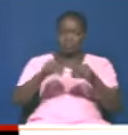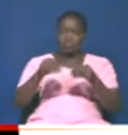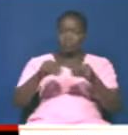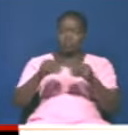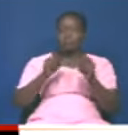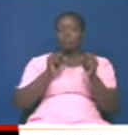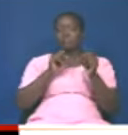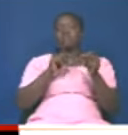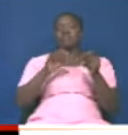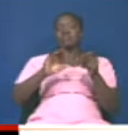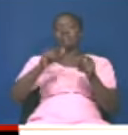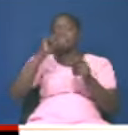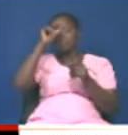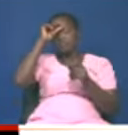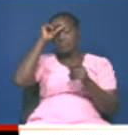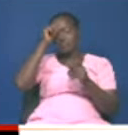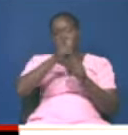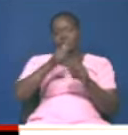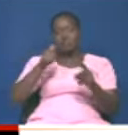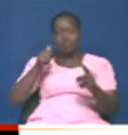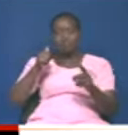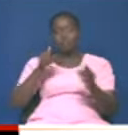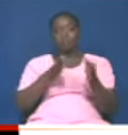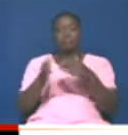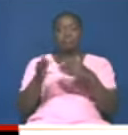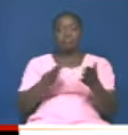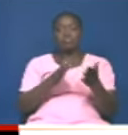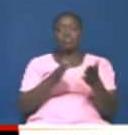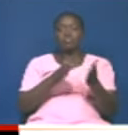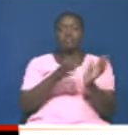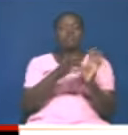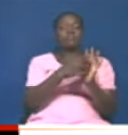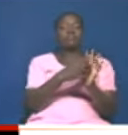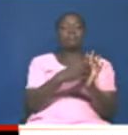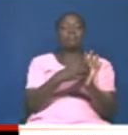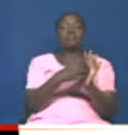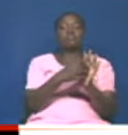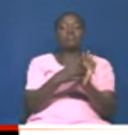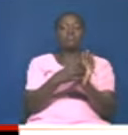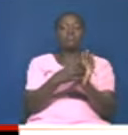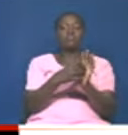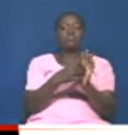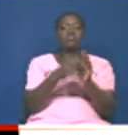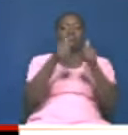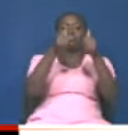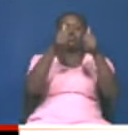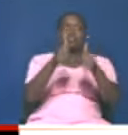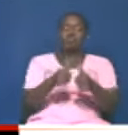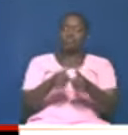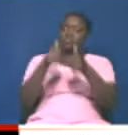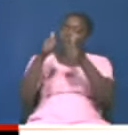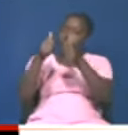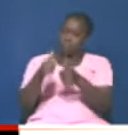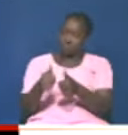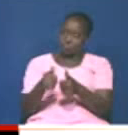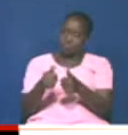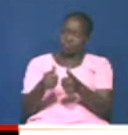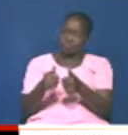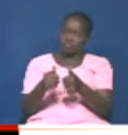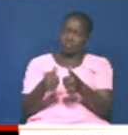accusing the county government for denying them an opportunity to advertise their bids on billboards. Led by